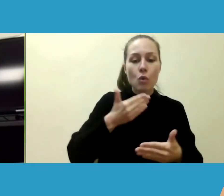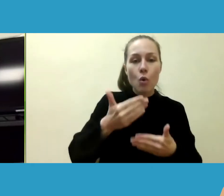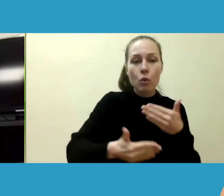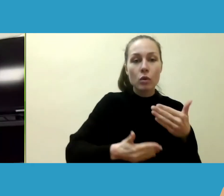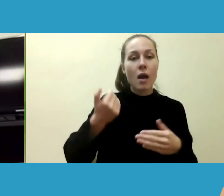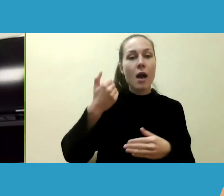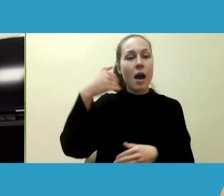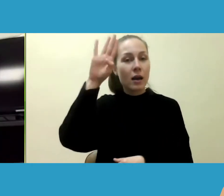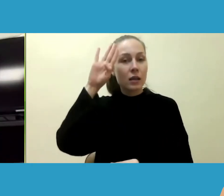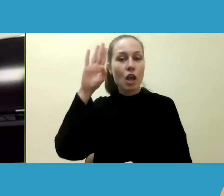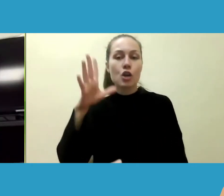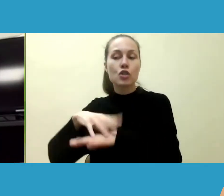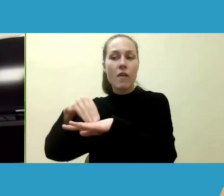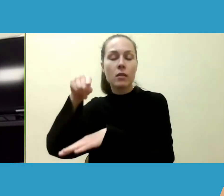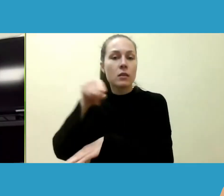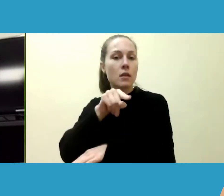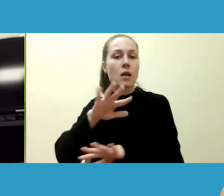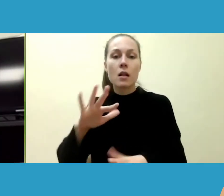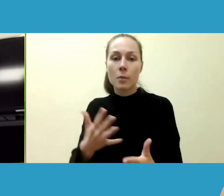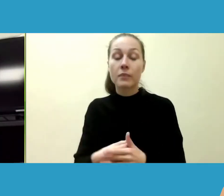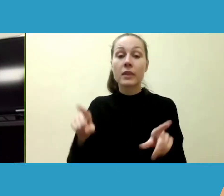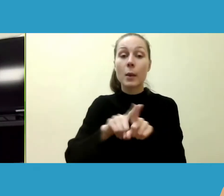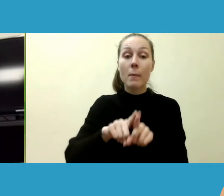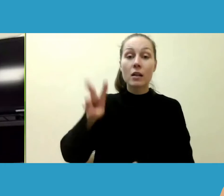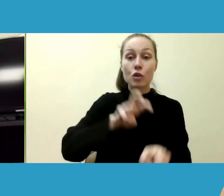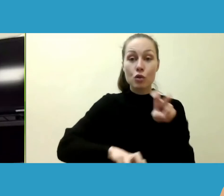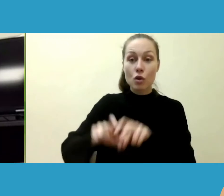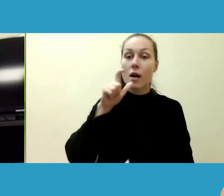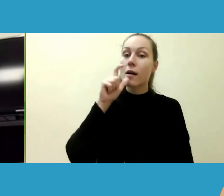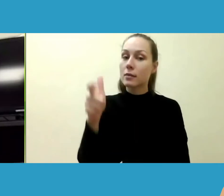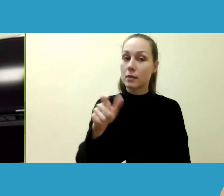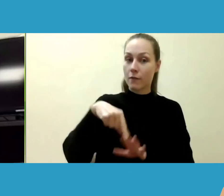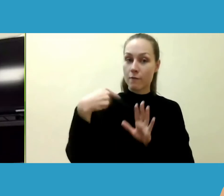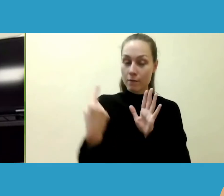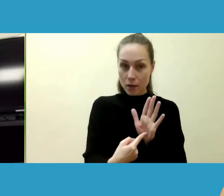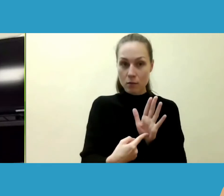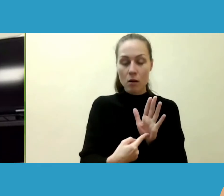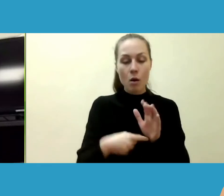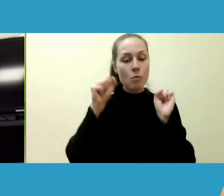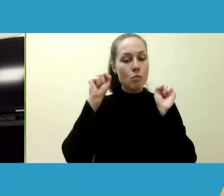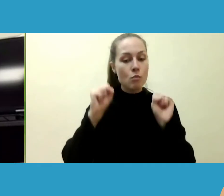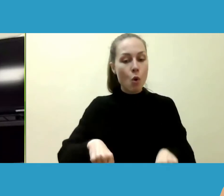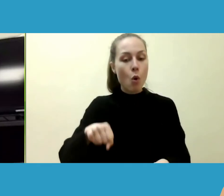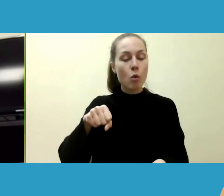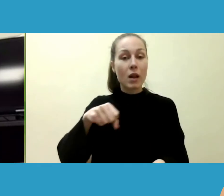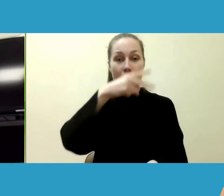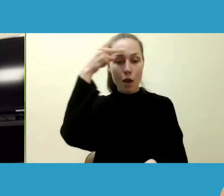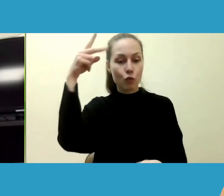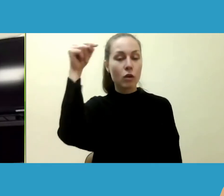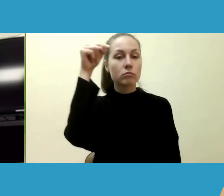this part, we will hear about the measures that are applied by Ireland and Sweden. We will try